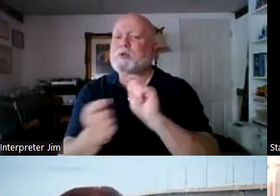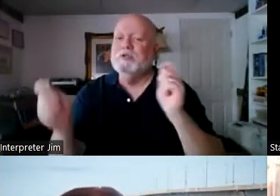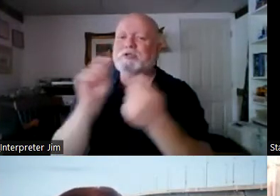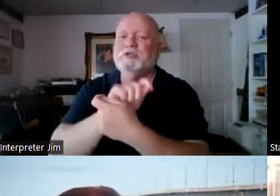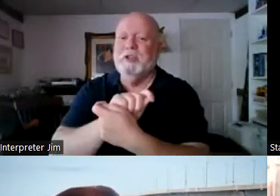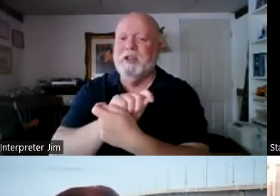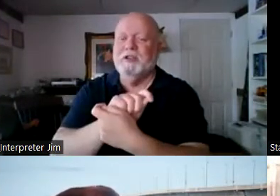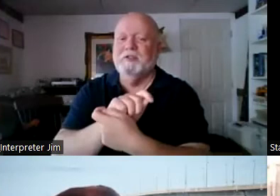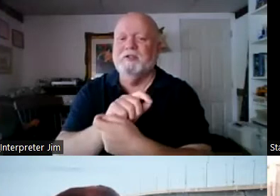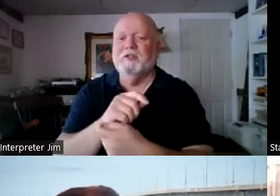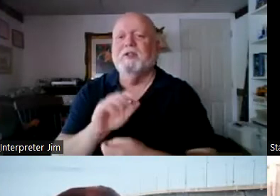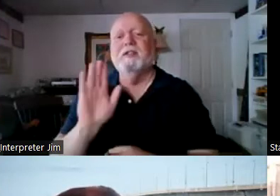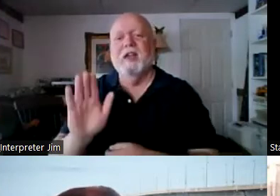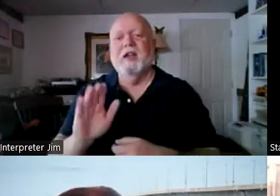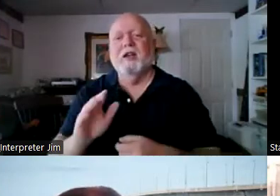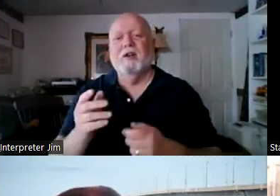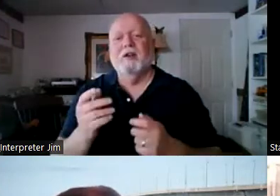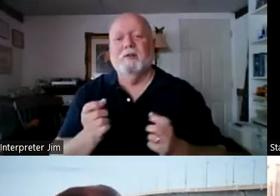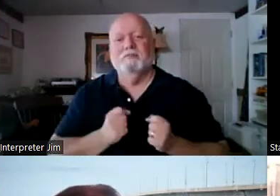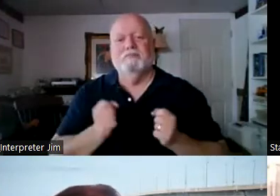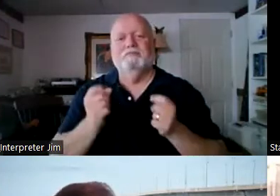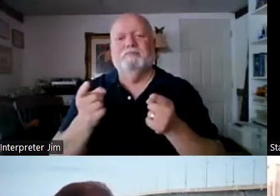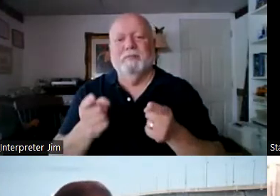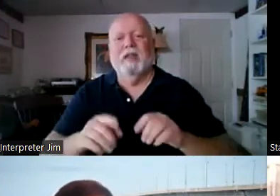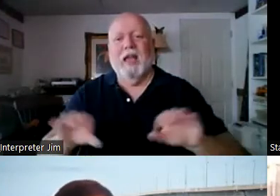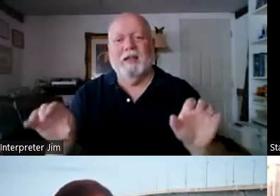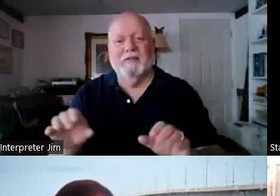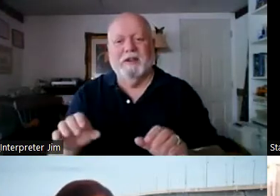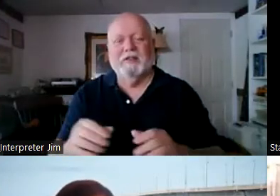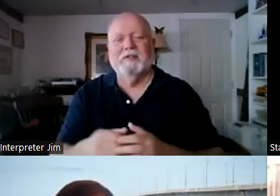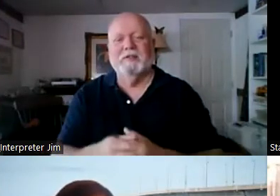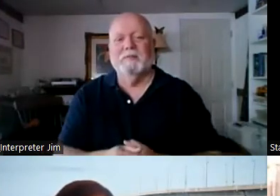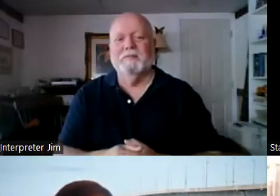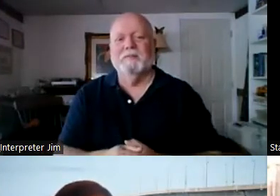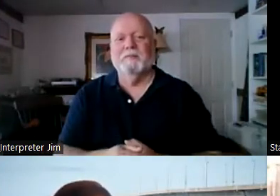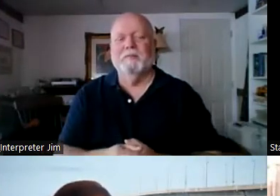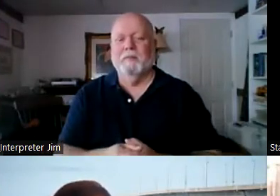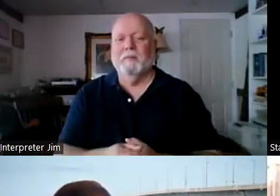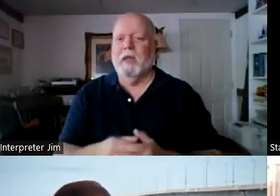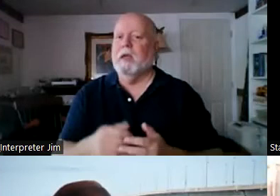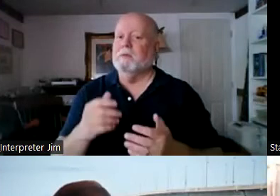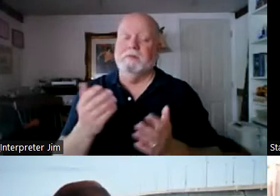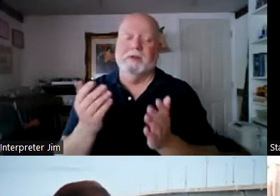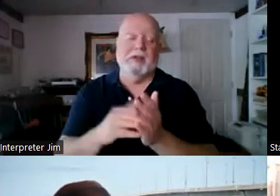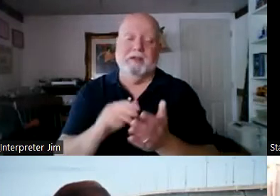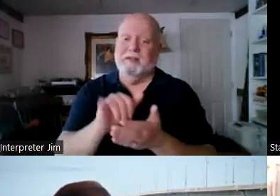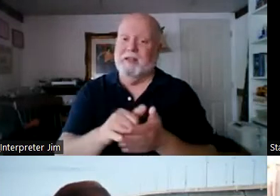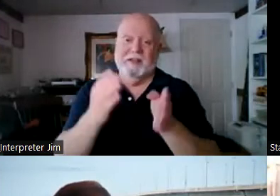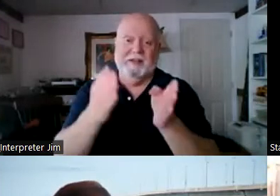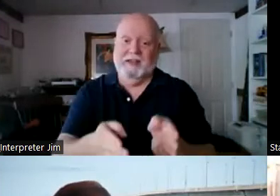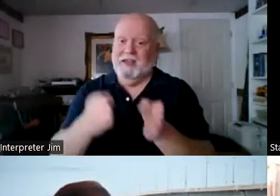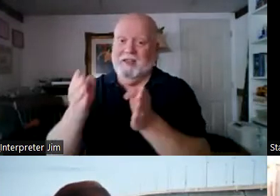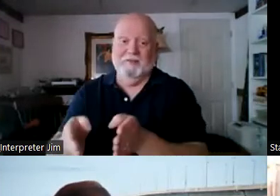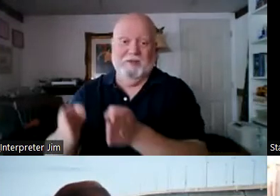activities. So that self-binding thing is really cool as well. And that's obviously individual, like really helping people